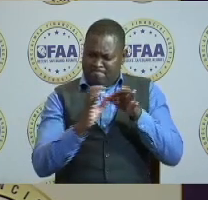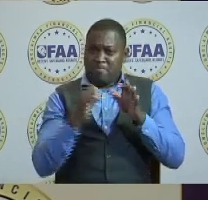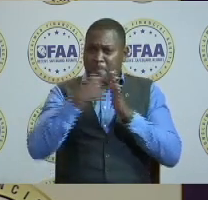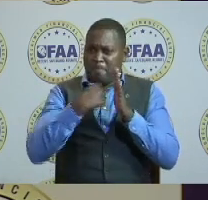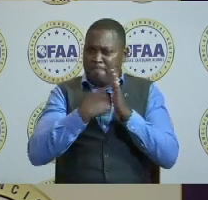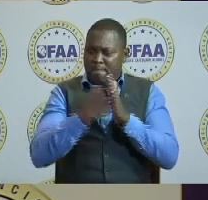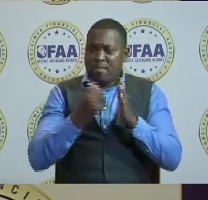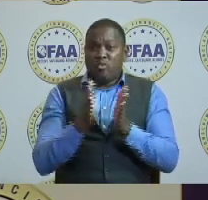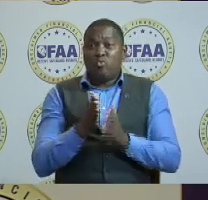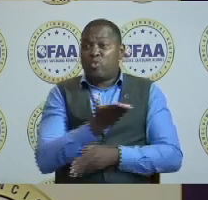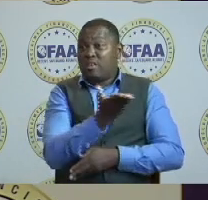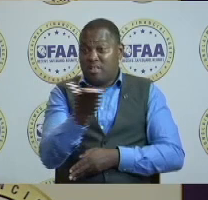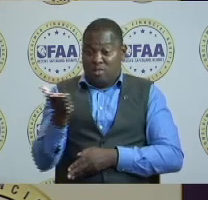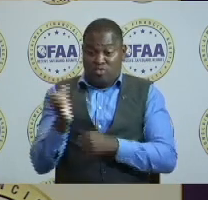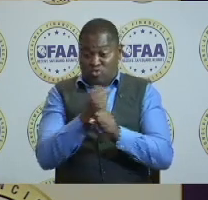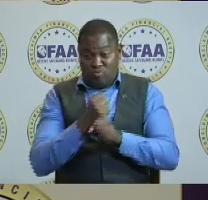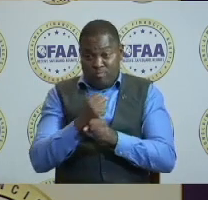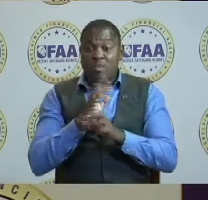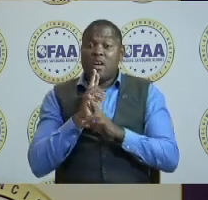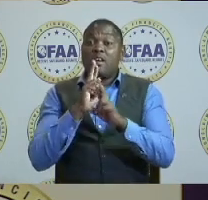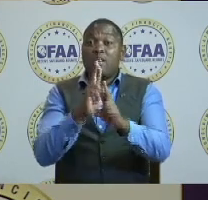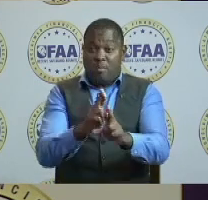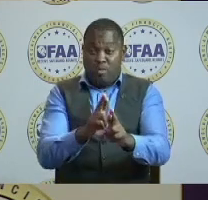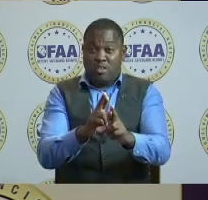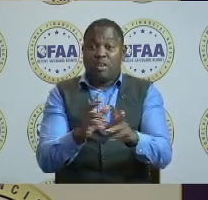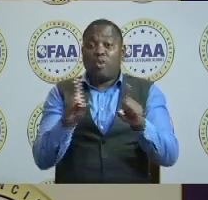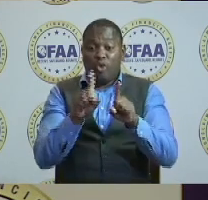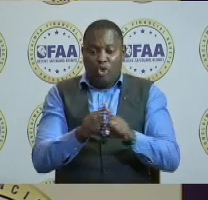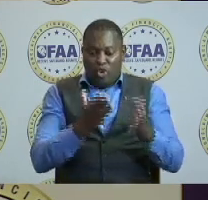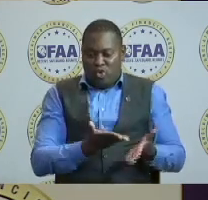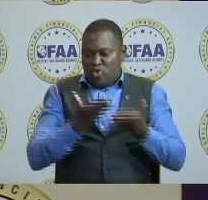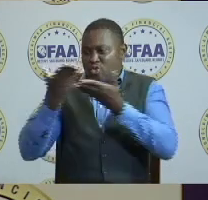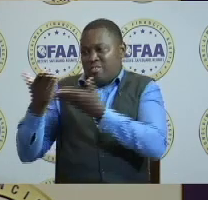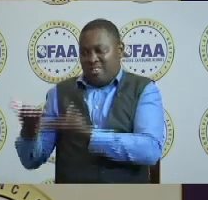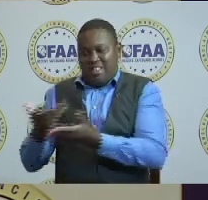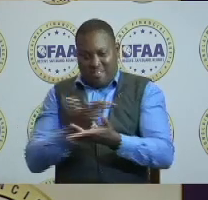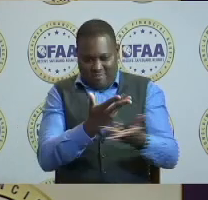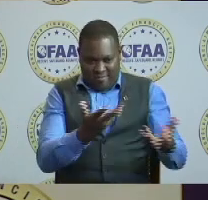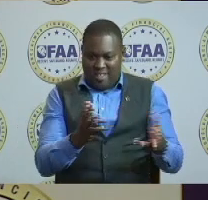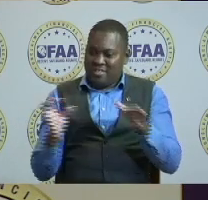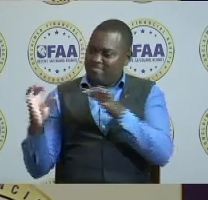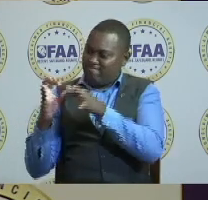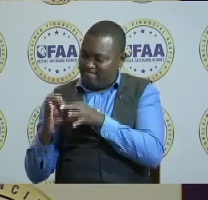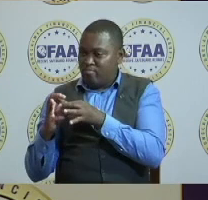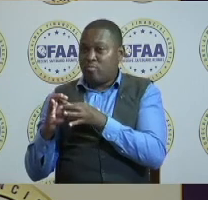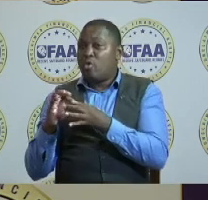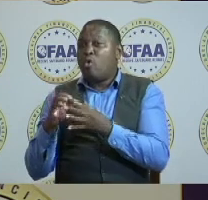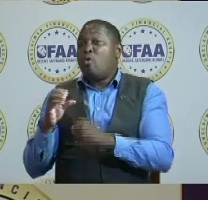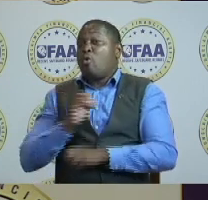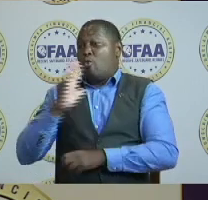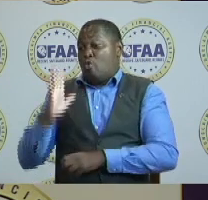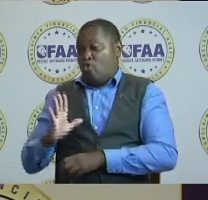the holders, around reporting, surrendering, and reunification of these assets. And lastly, but not least, we would like